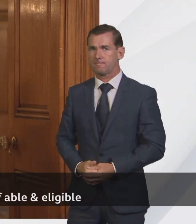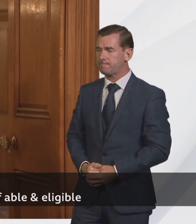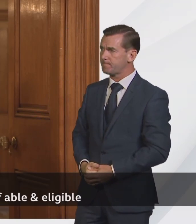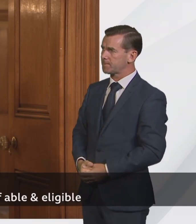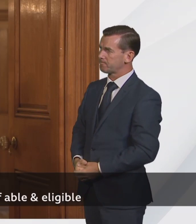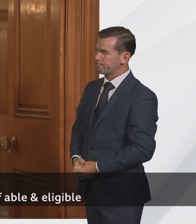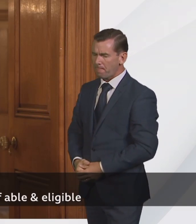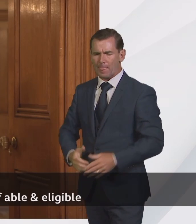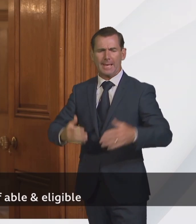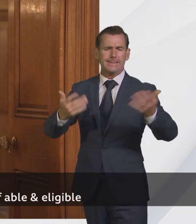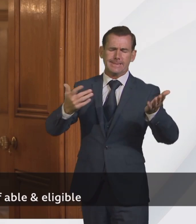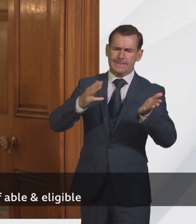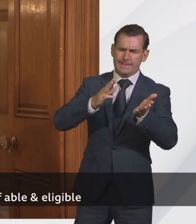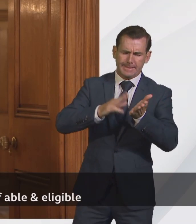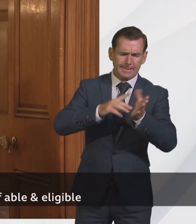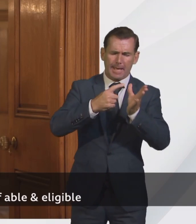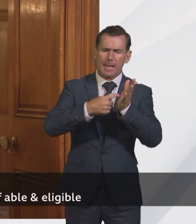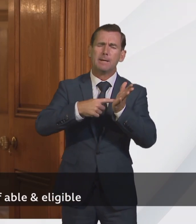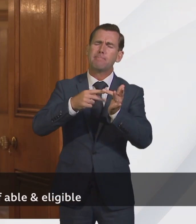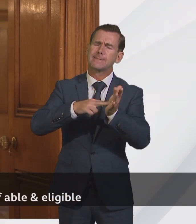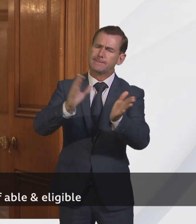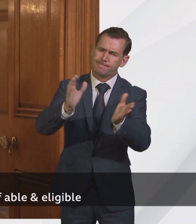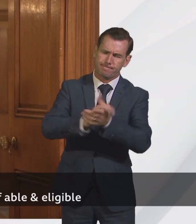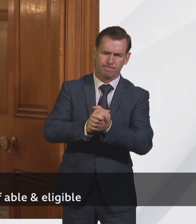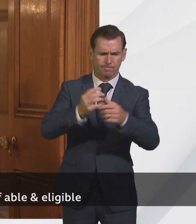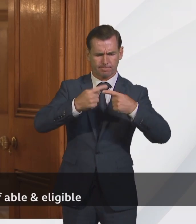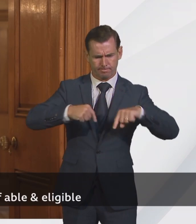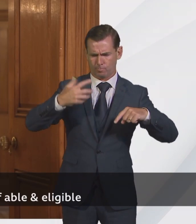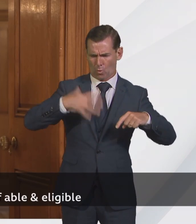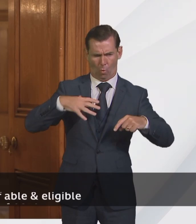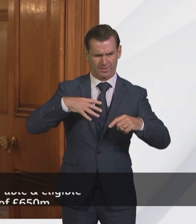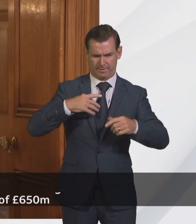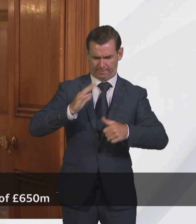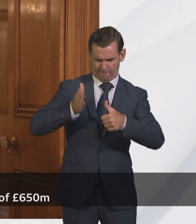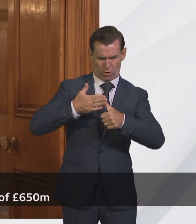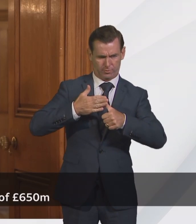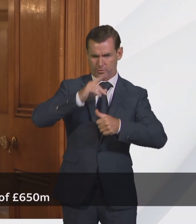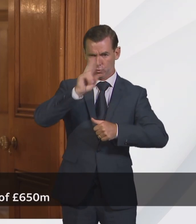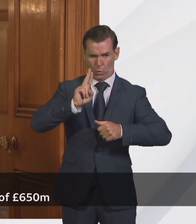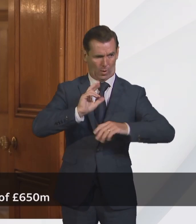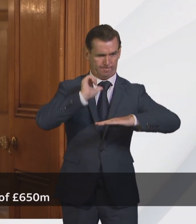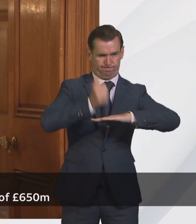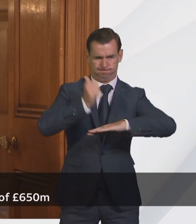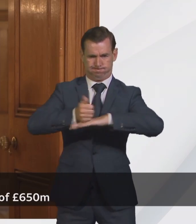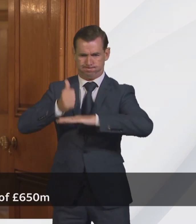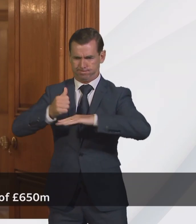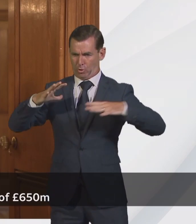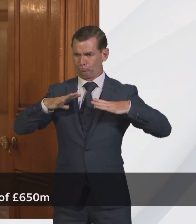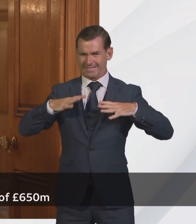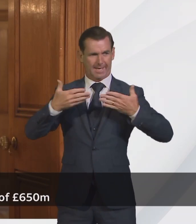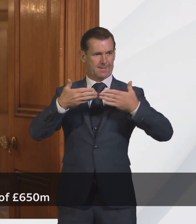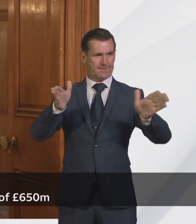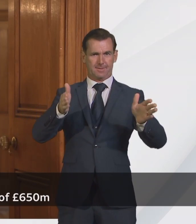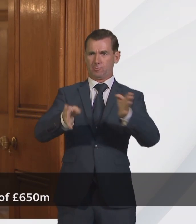to see the UK have air bridges with? And are you concerned that one of the countries that has been mooted as